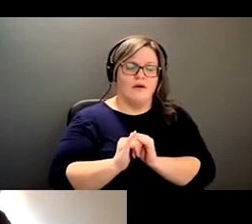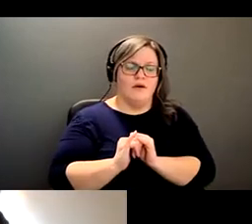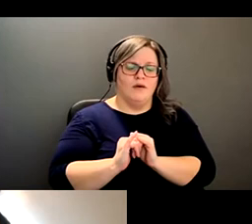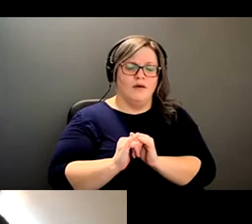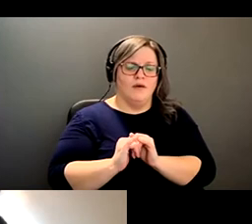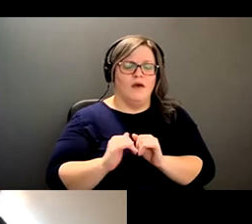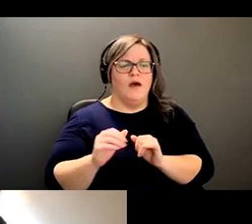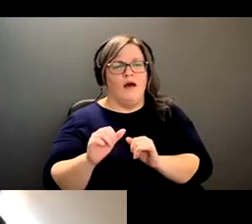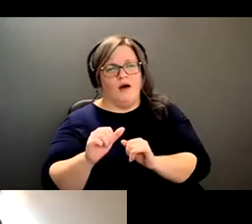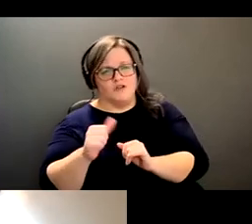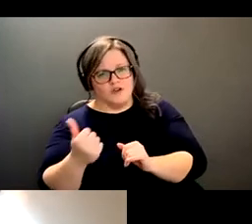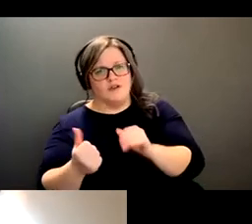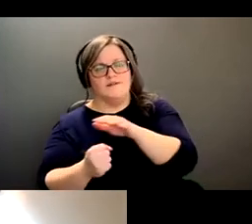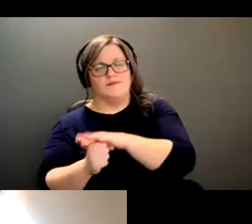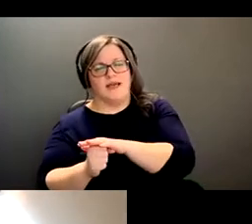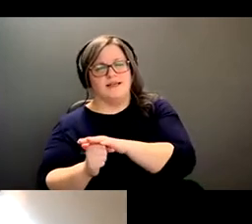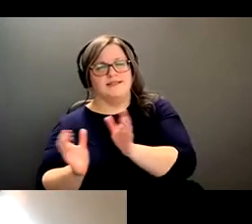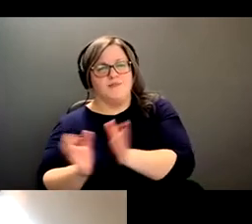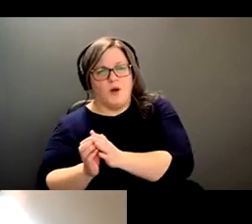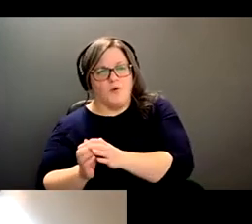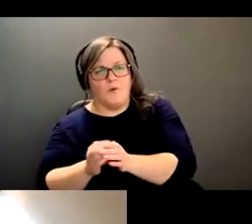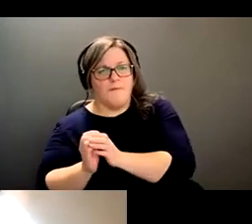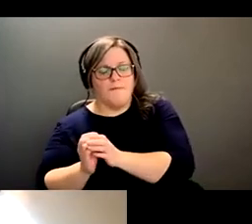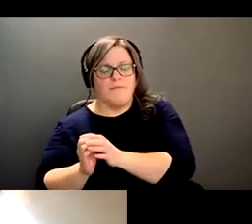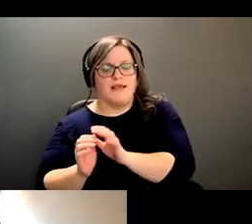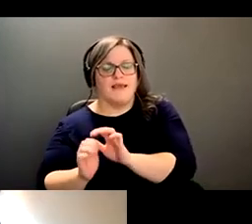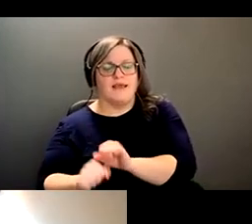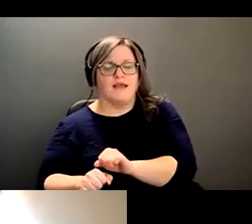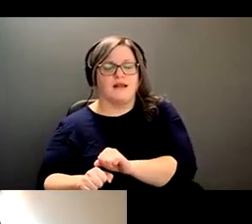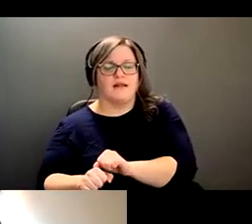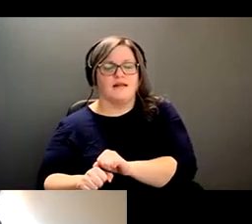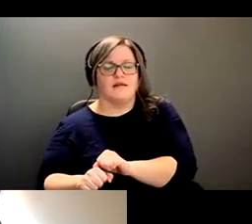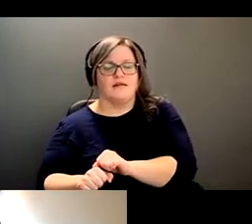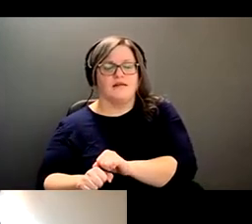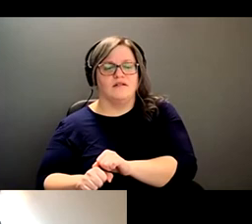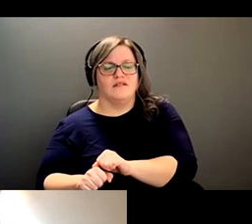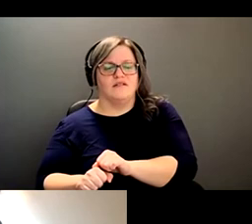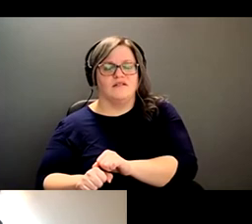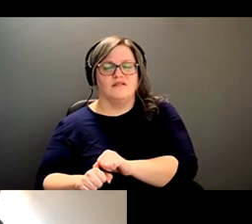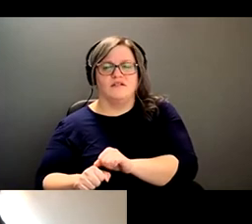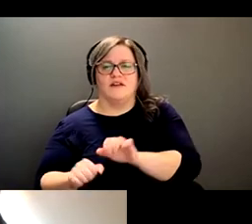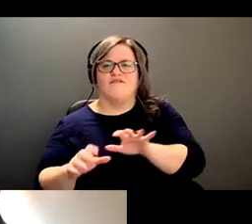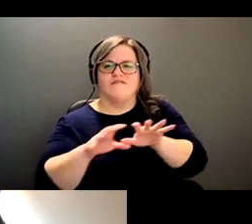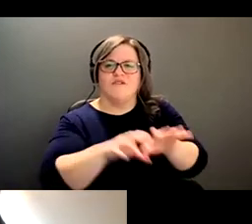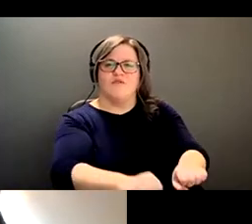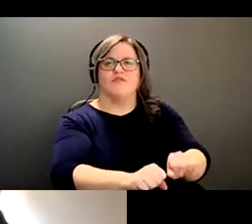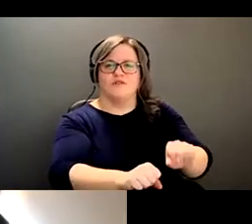alternative things and even small groups can be co-opted into kind of occupying a space